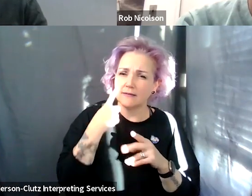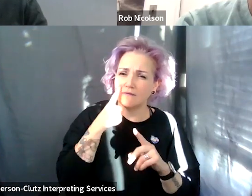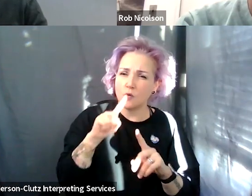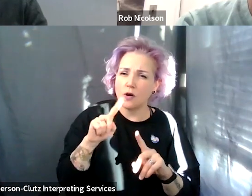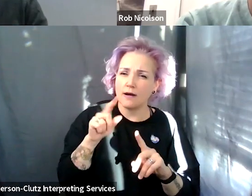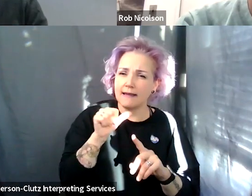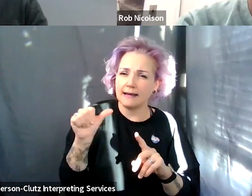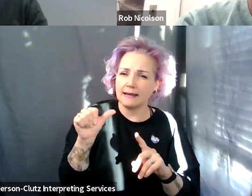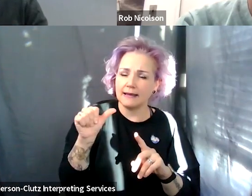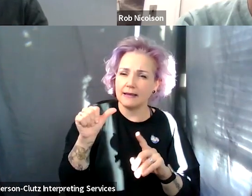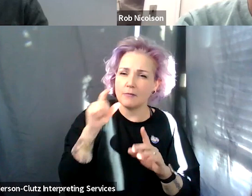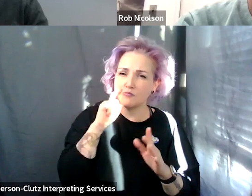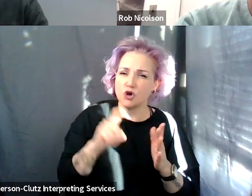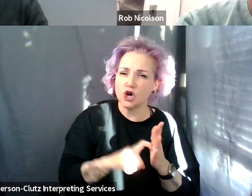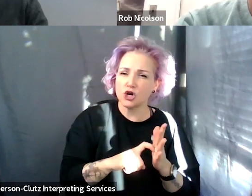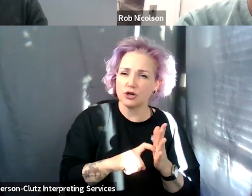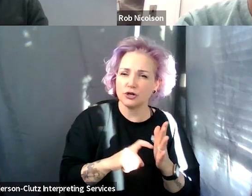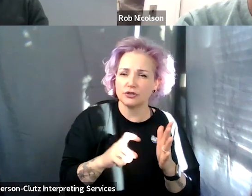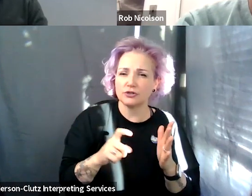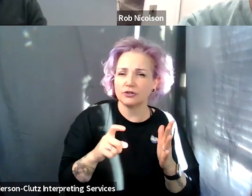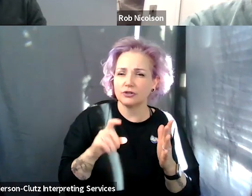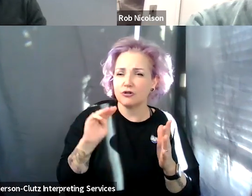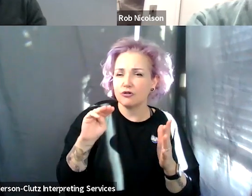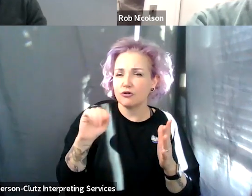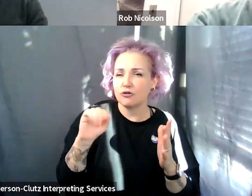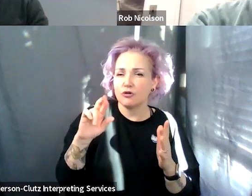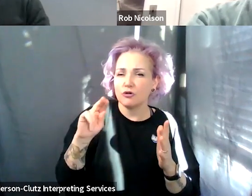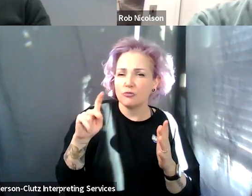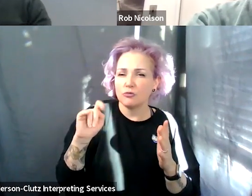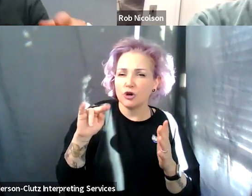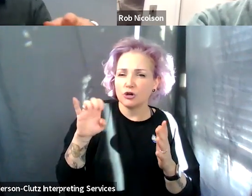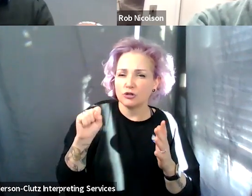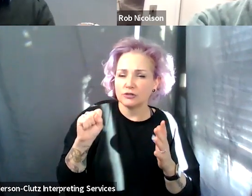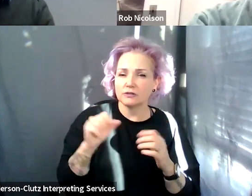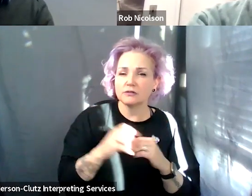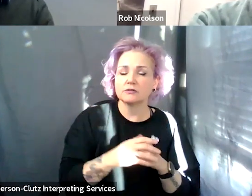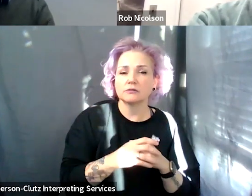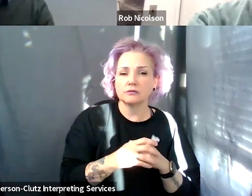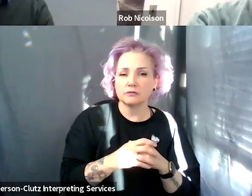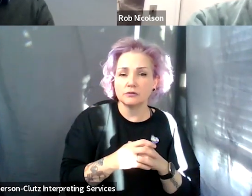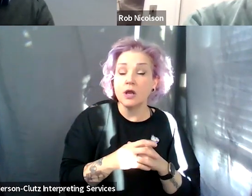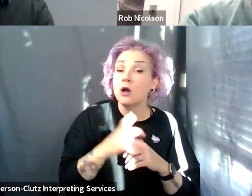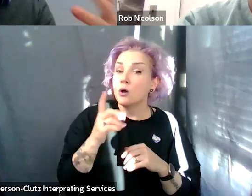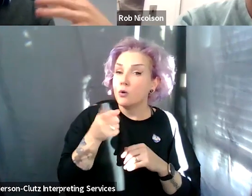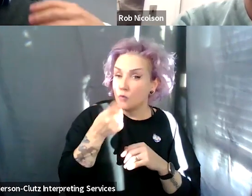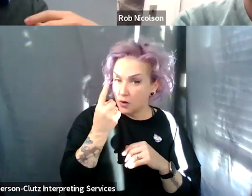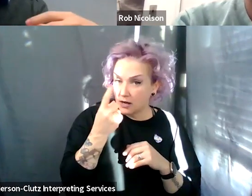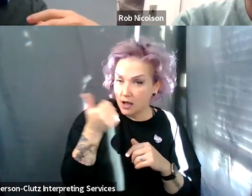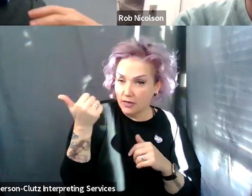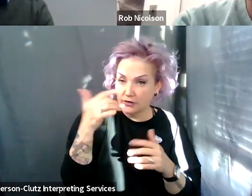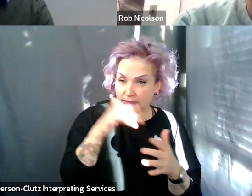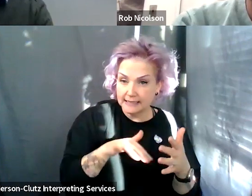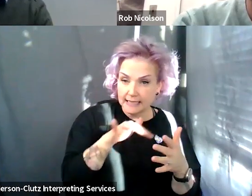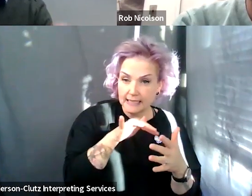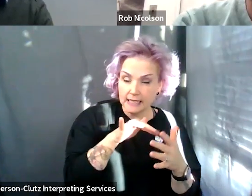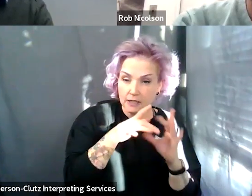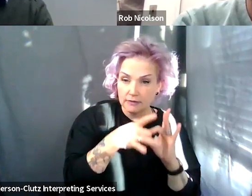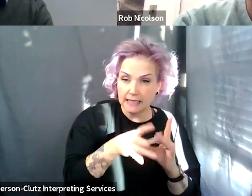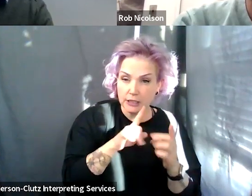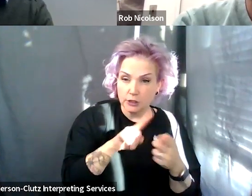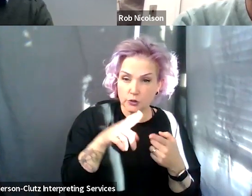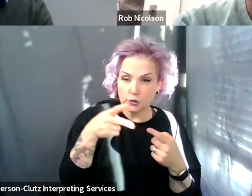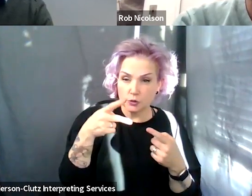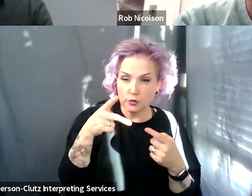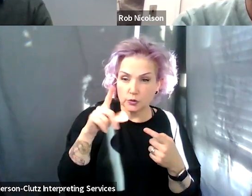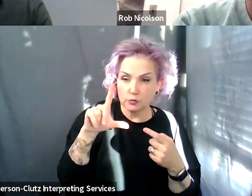of point about the placenta, so this was actually one of the cases in another study